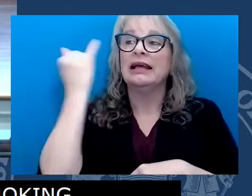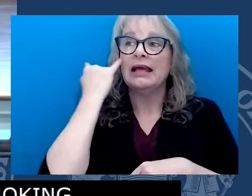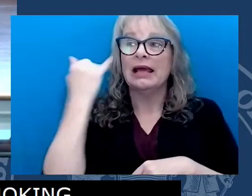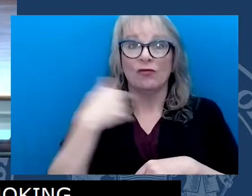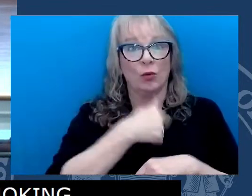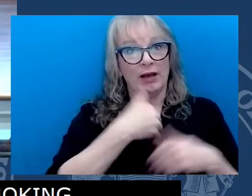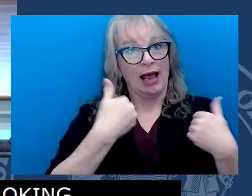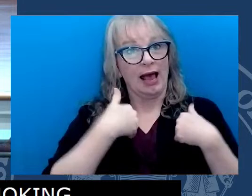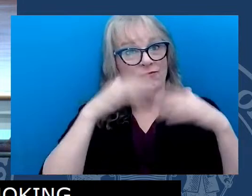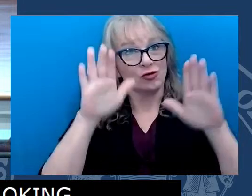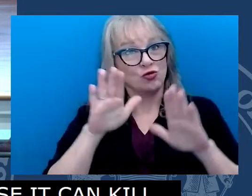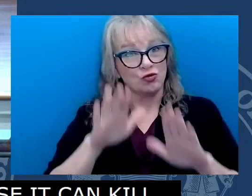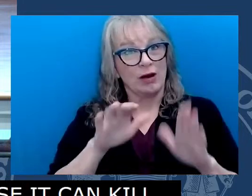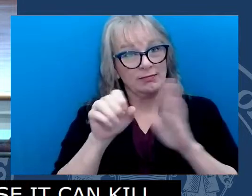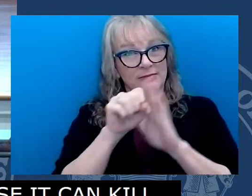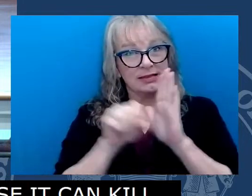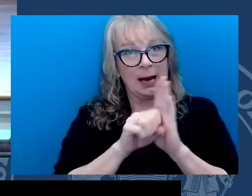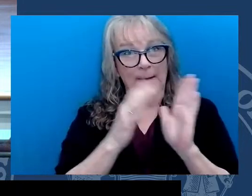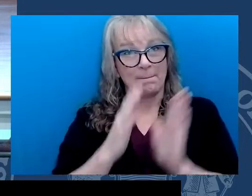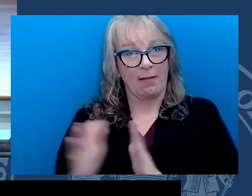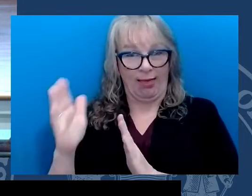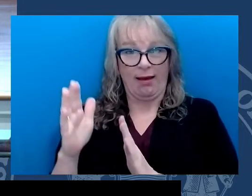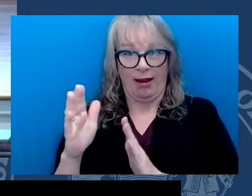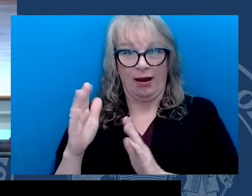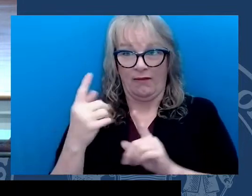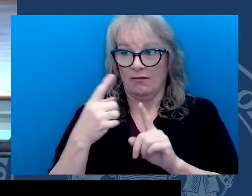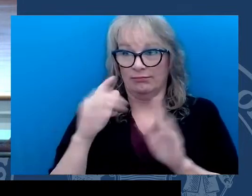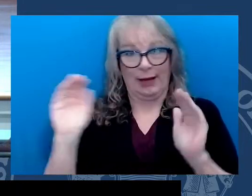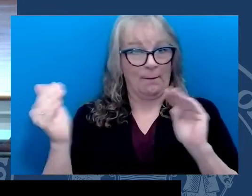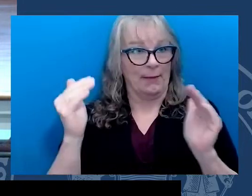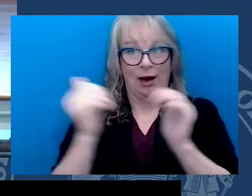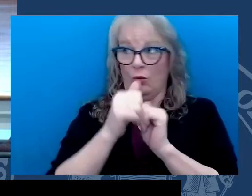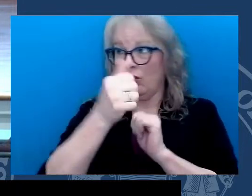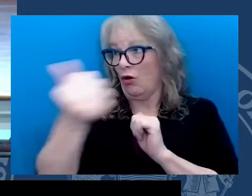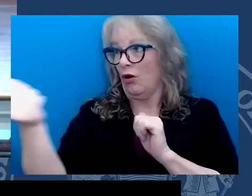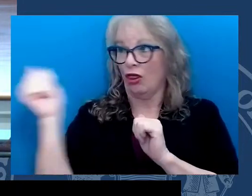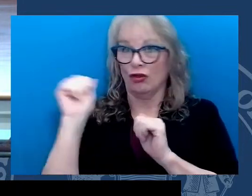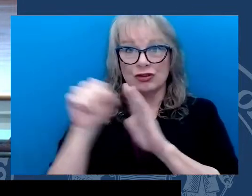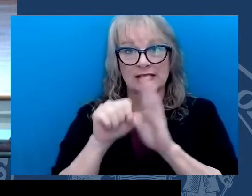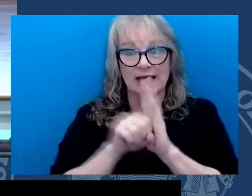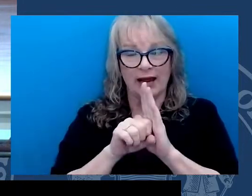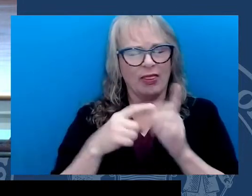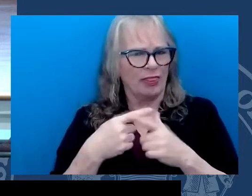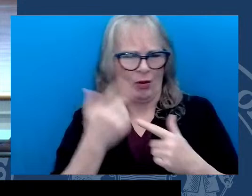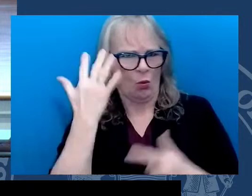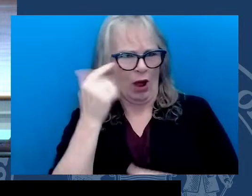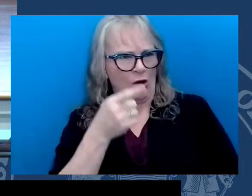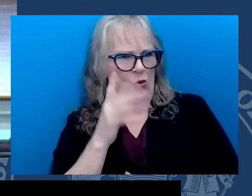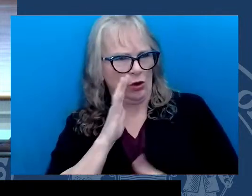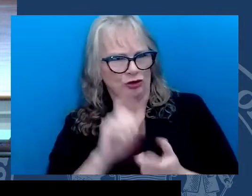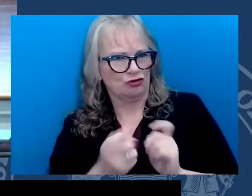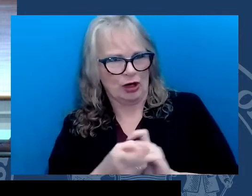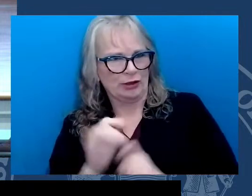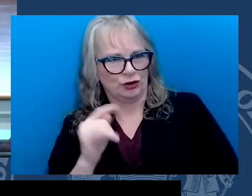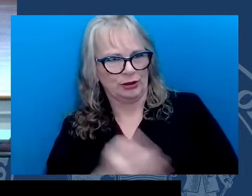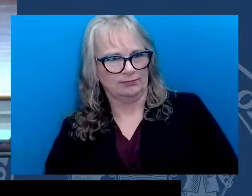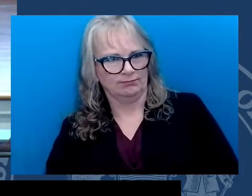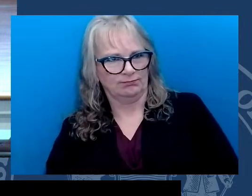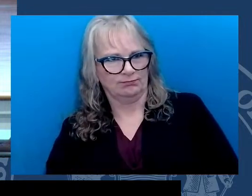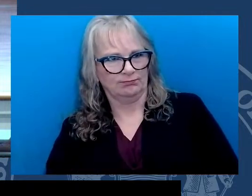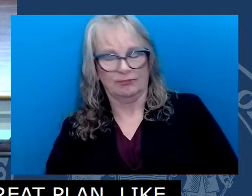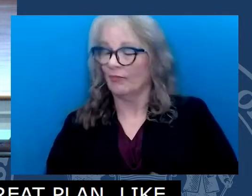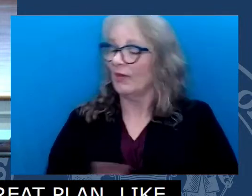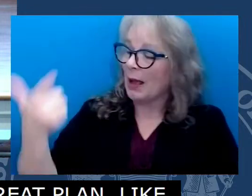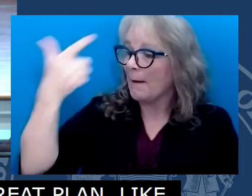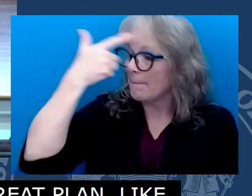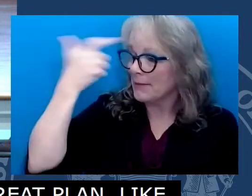said, from all other states in the whole nation, why in the world would you change it? Because it's not controlling the cost